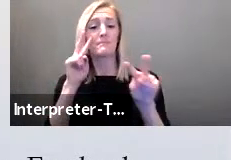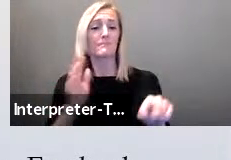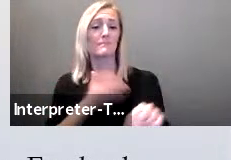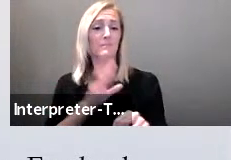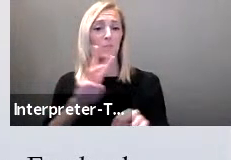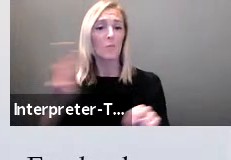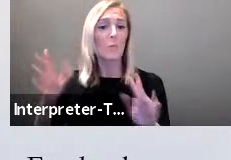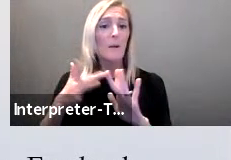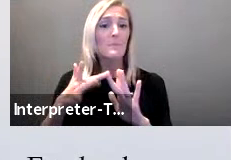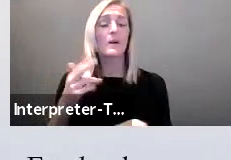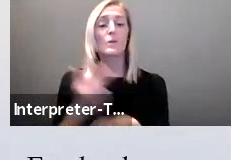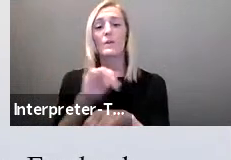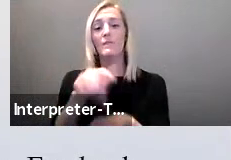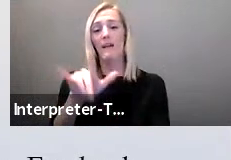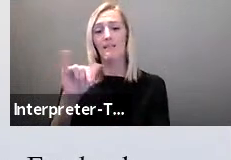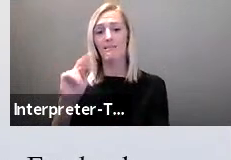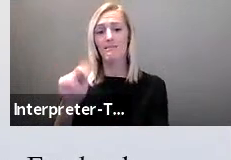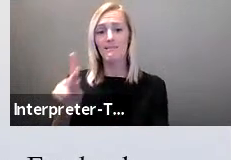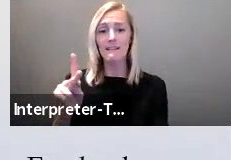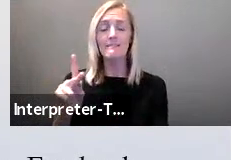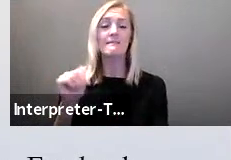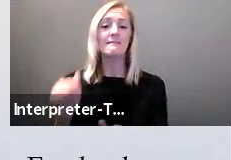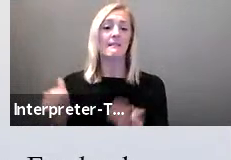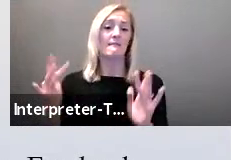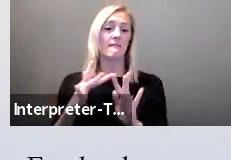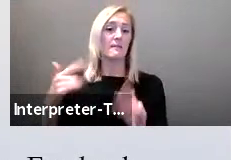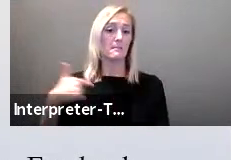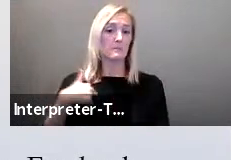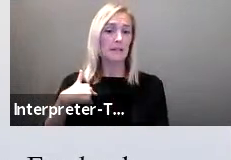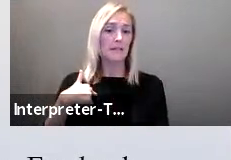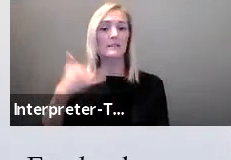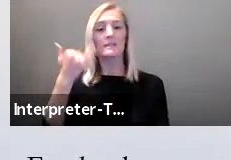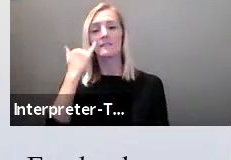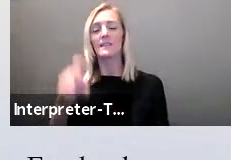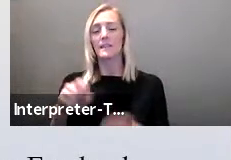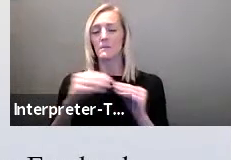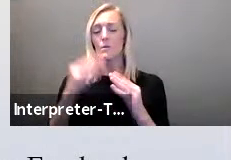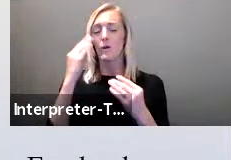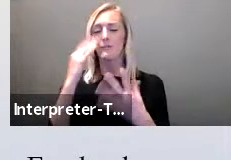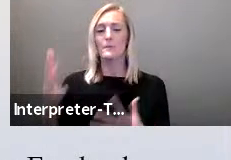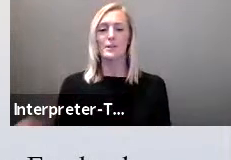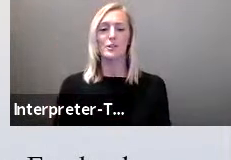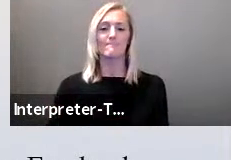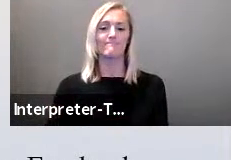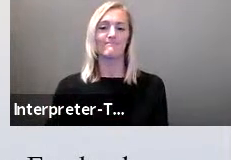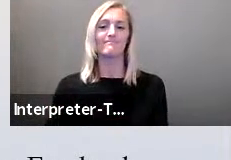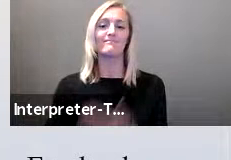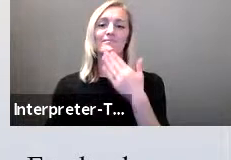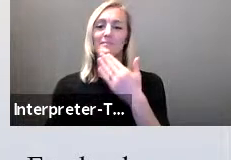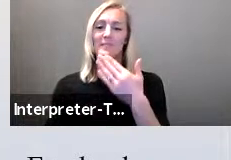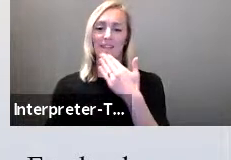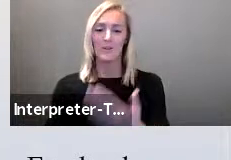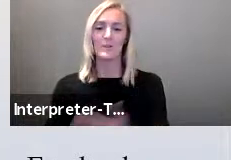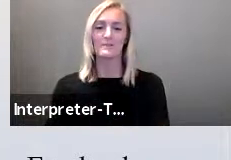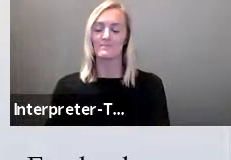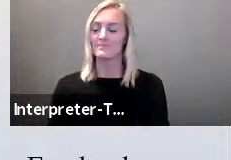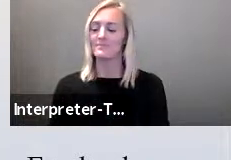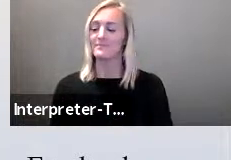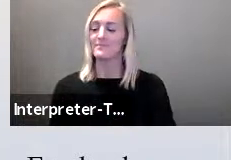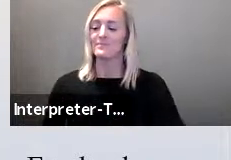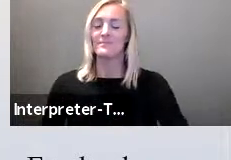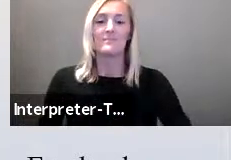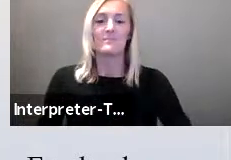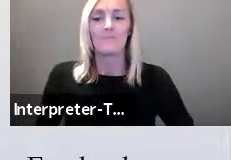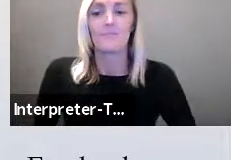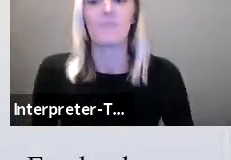can use this link to join our network. You can contact me if you need more information. Thank you so much.